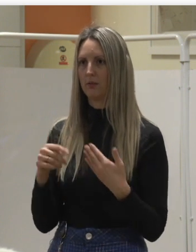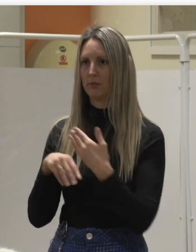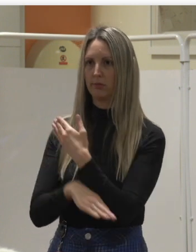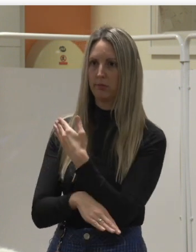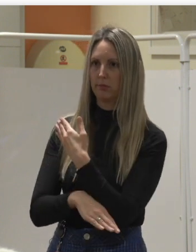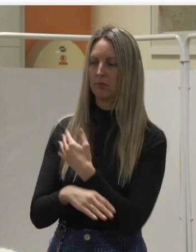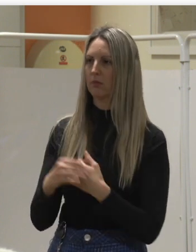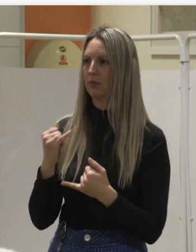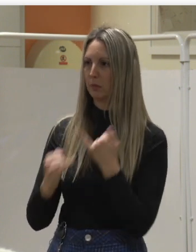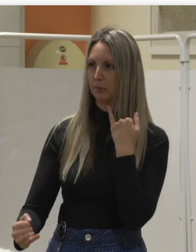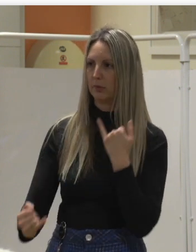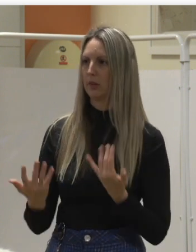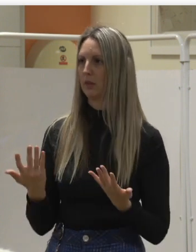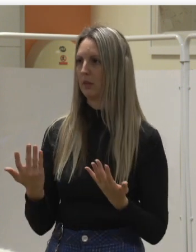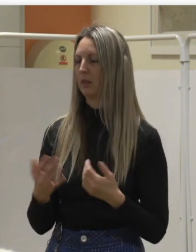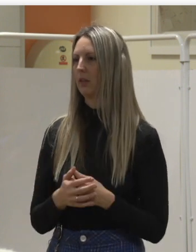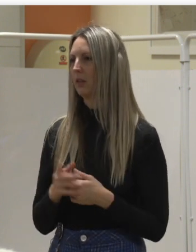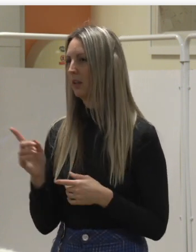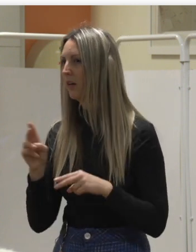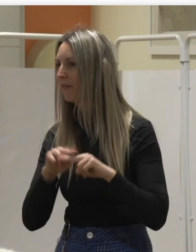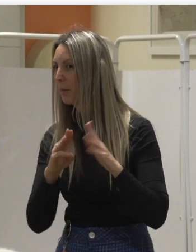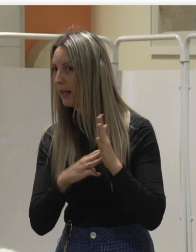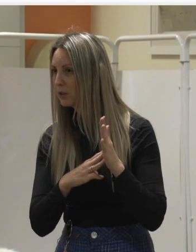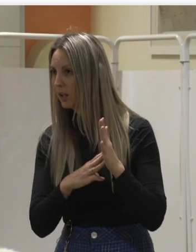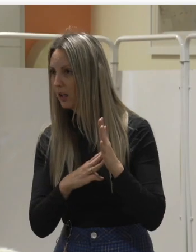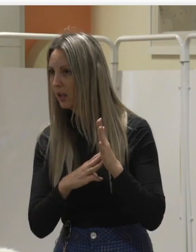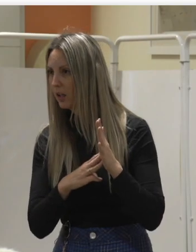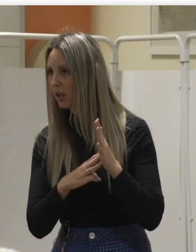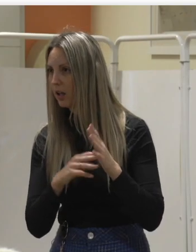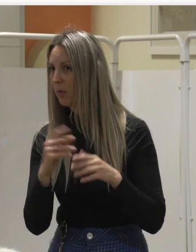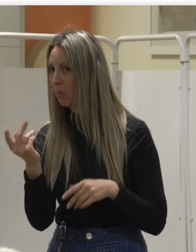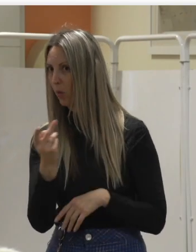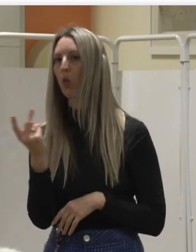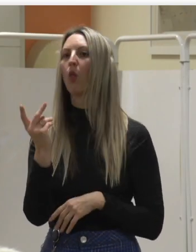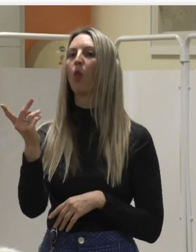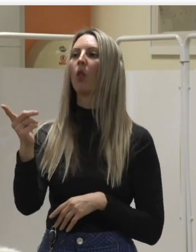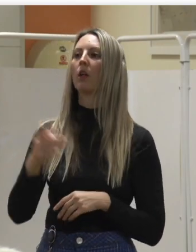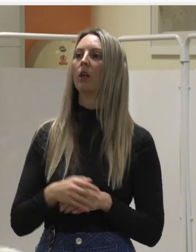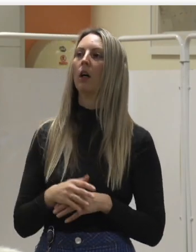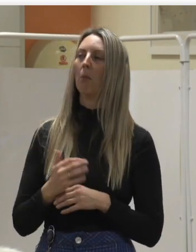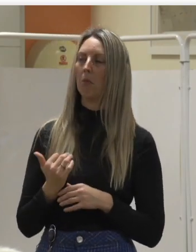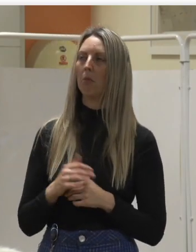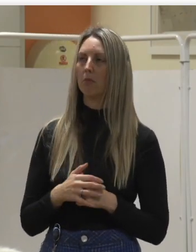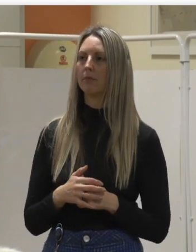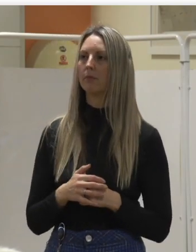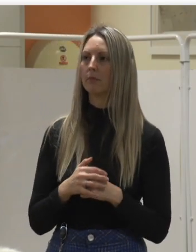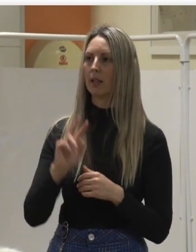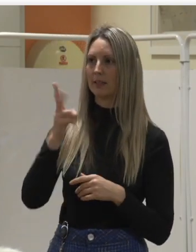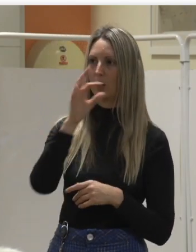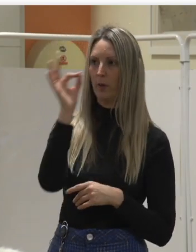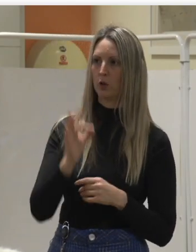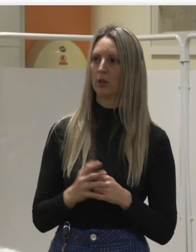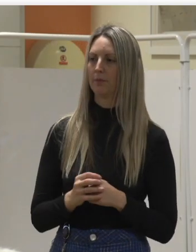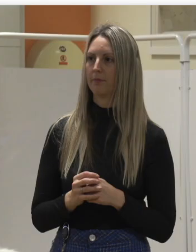severity? That's on prevention. Is that for fibromyalgia? Maybe both. Okay. Yeah. Yep. And the second question is